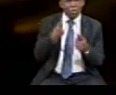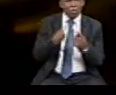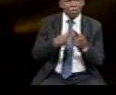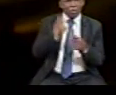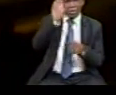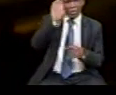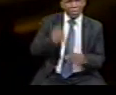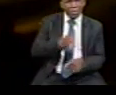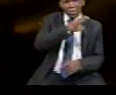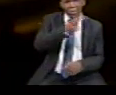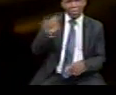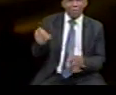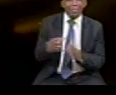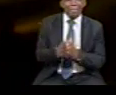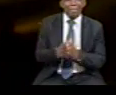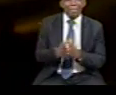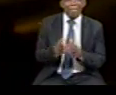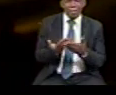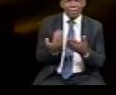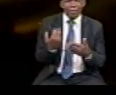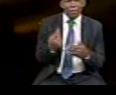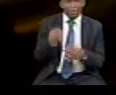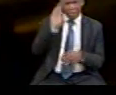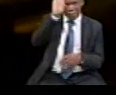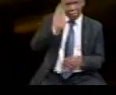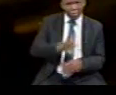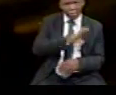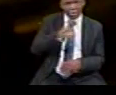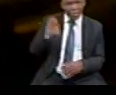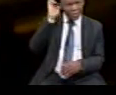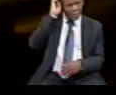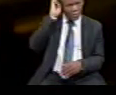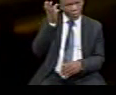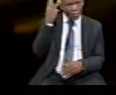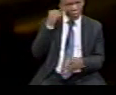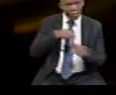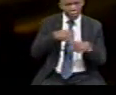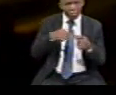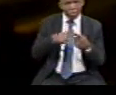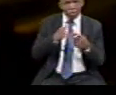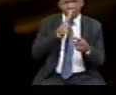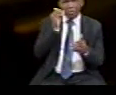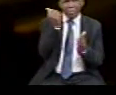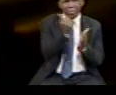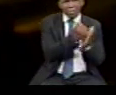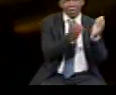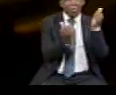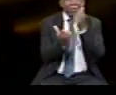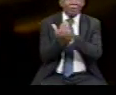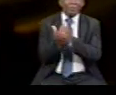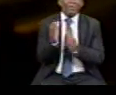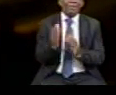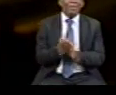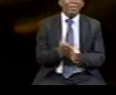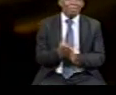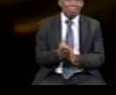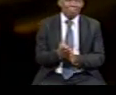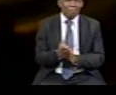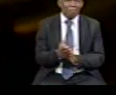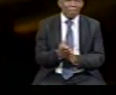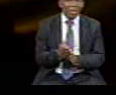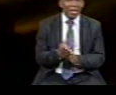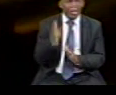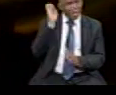that before the cross, he was going to be crucified, and that after the cross, he will be buried, and then he will